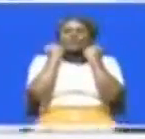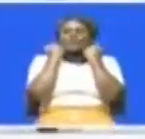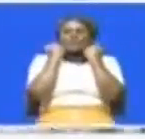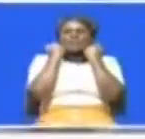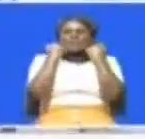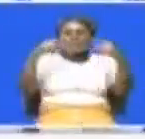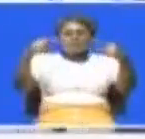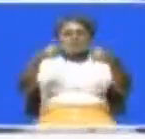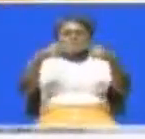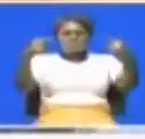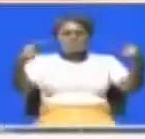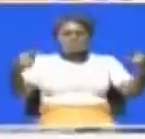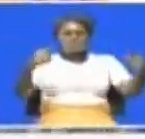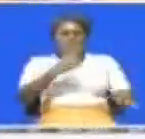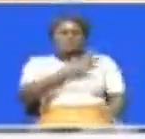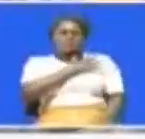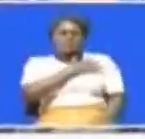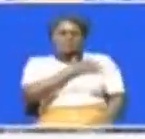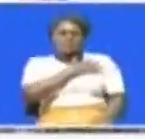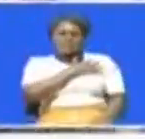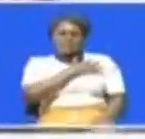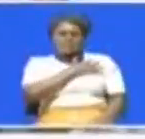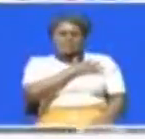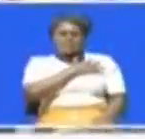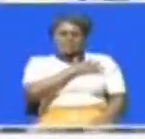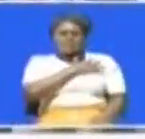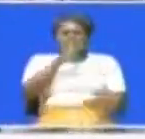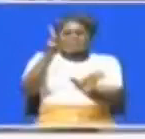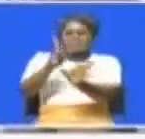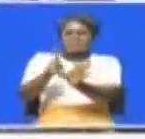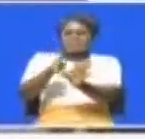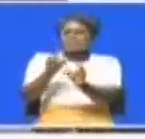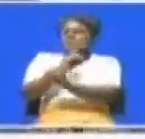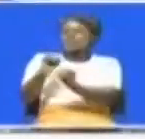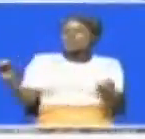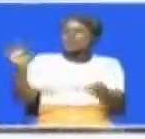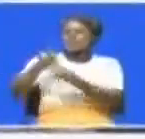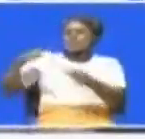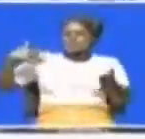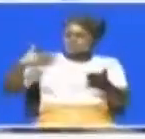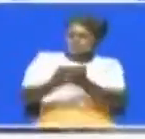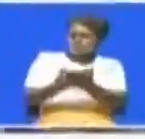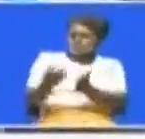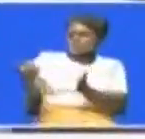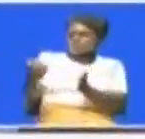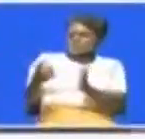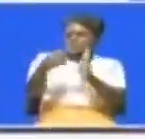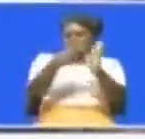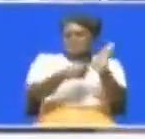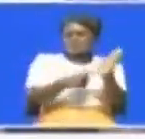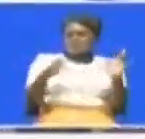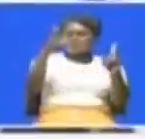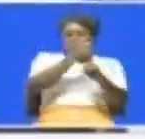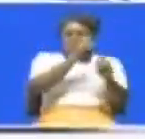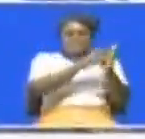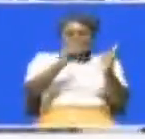The opposition coalition NASA has maintained that it will not take part in the election until its demands are met, among them the